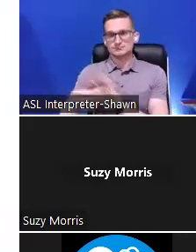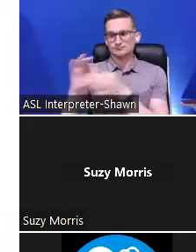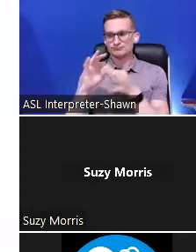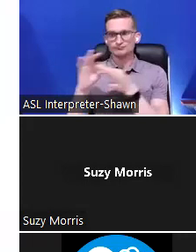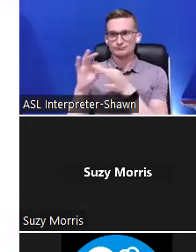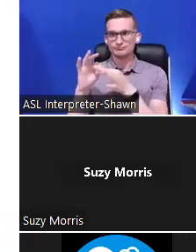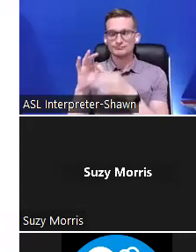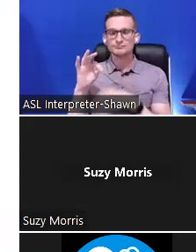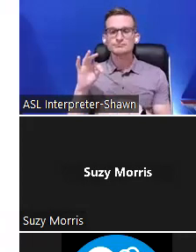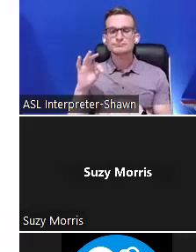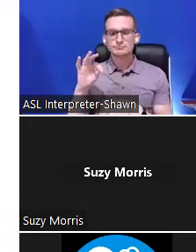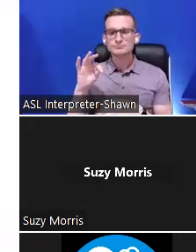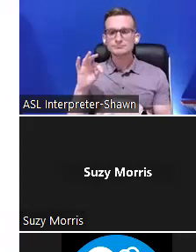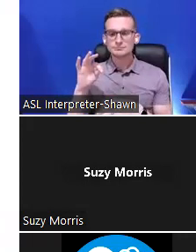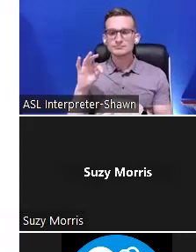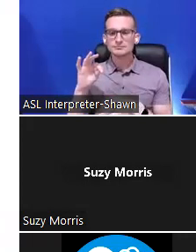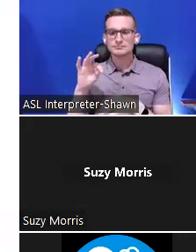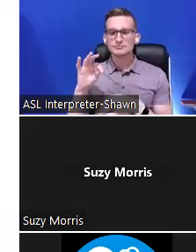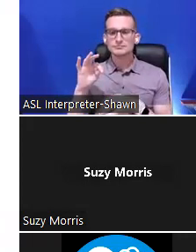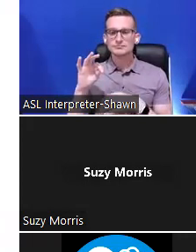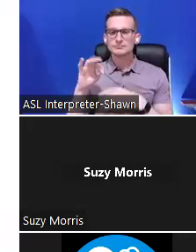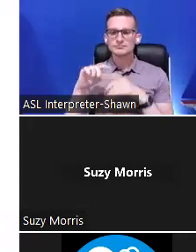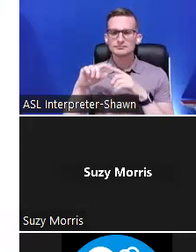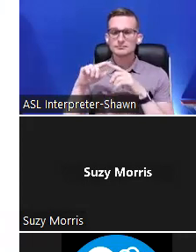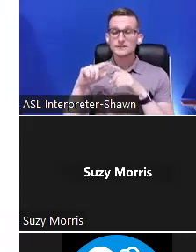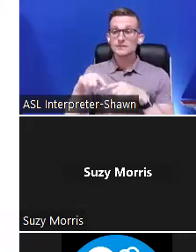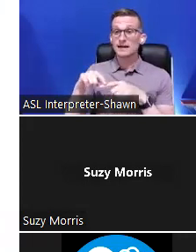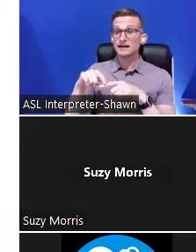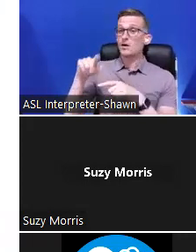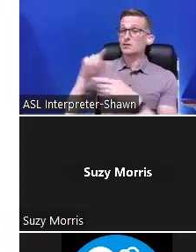the particular needs identified by the schools.